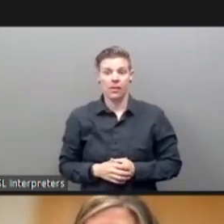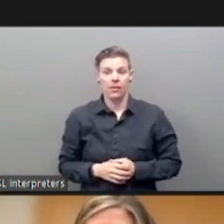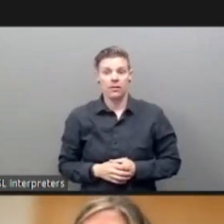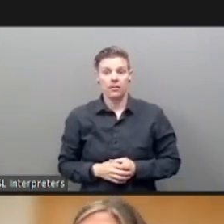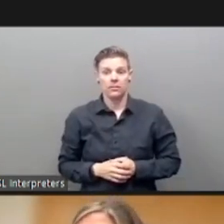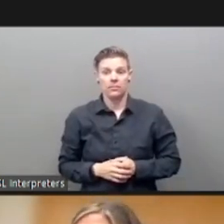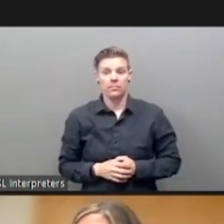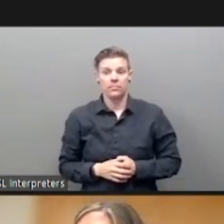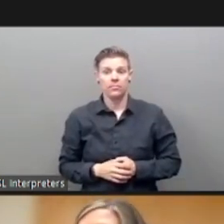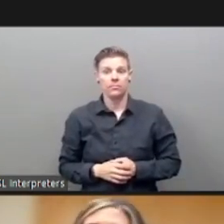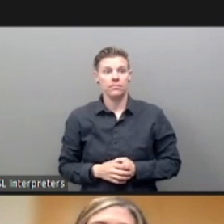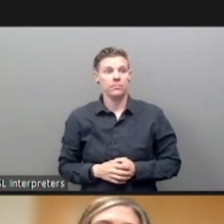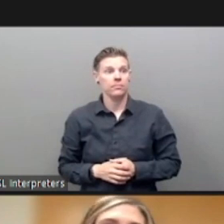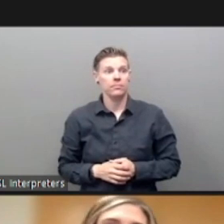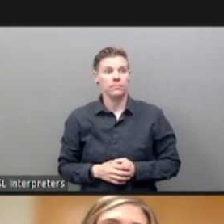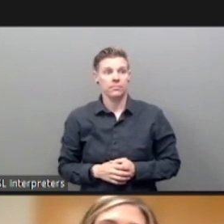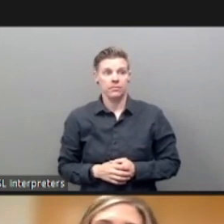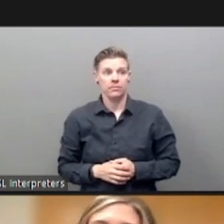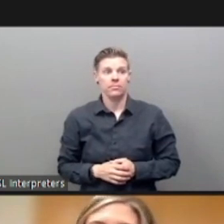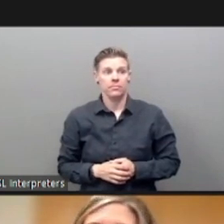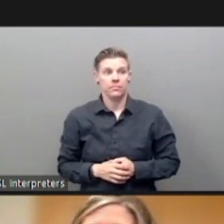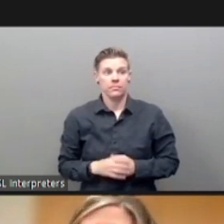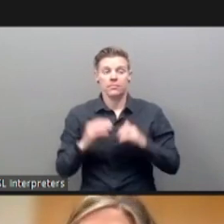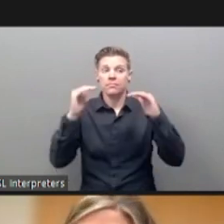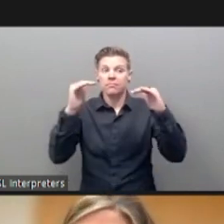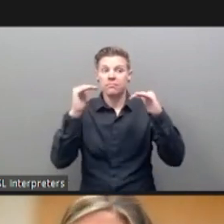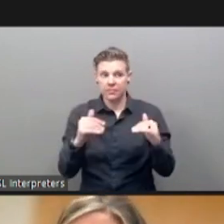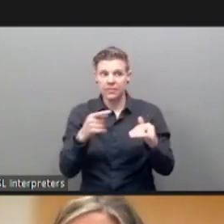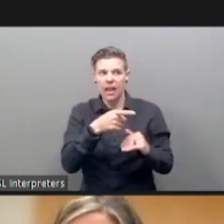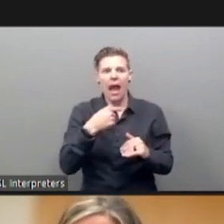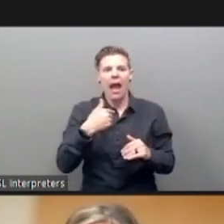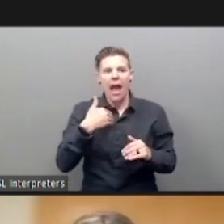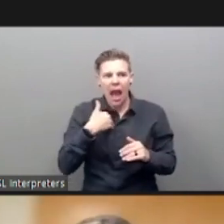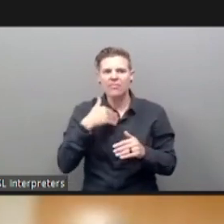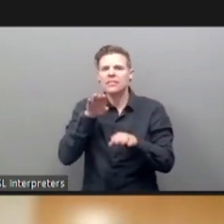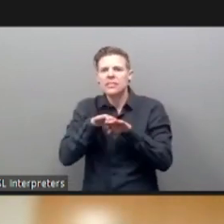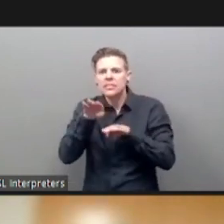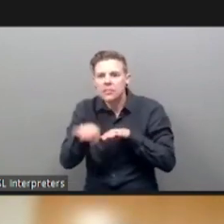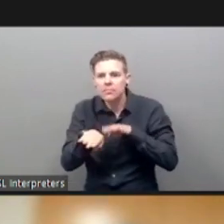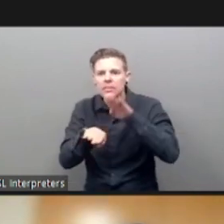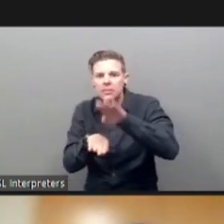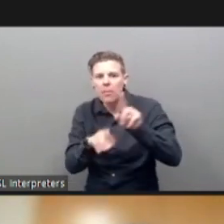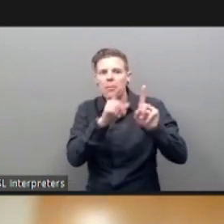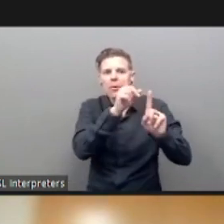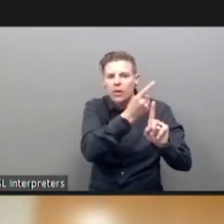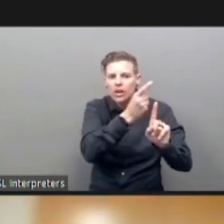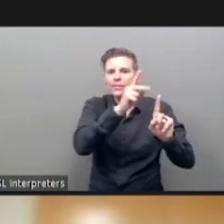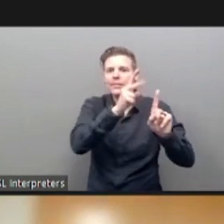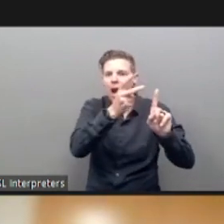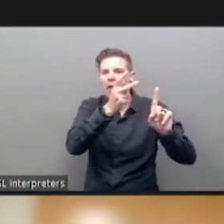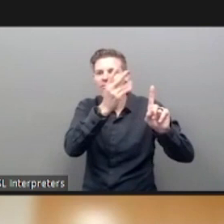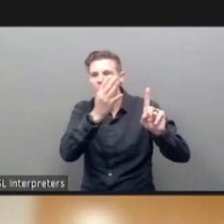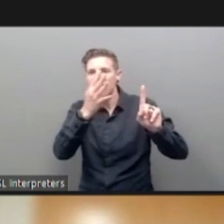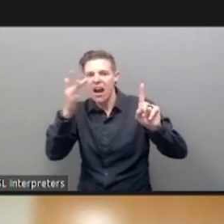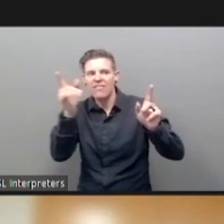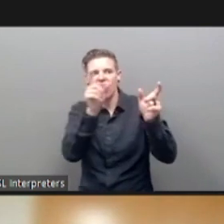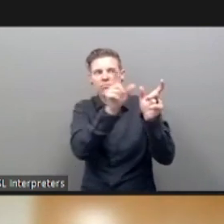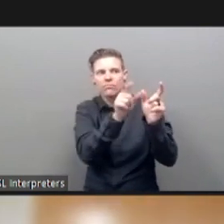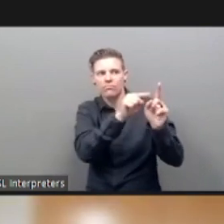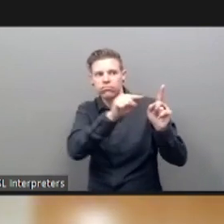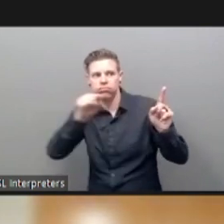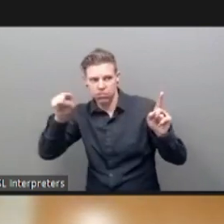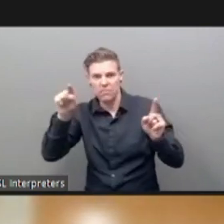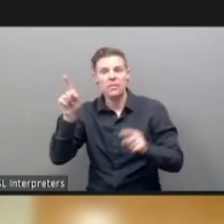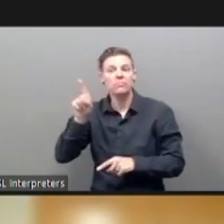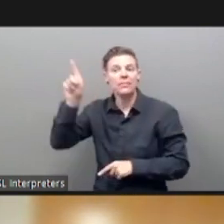the next slide, it just shows the process for 5 to 11-year-olds. The EUA basically got a little bit scrunched,